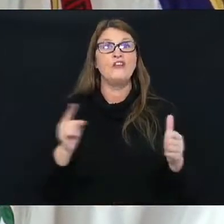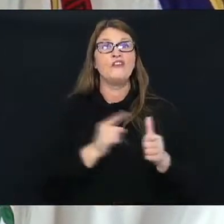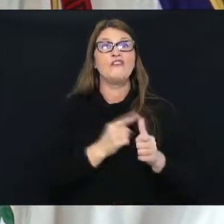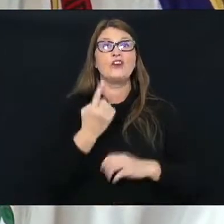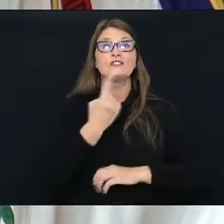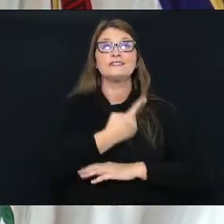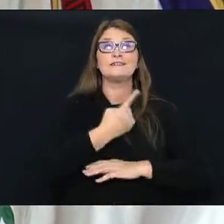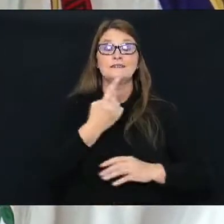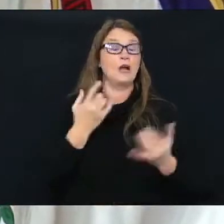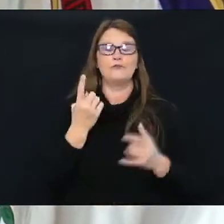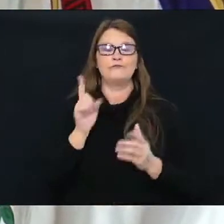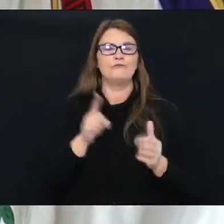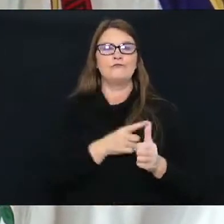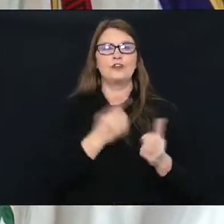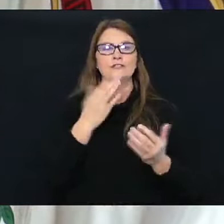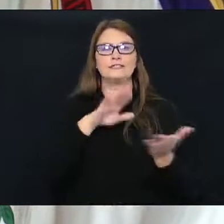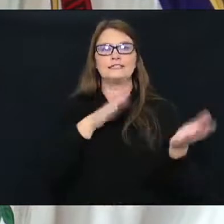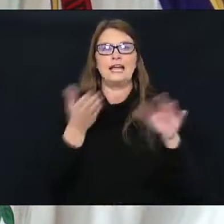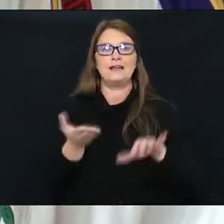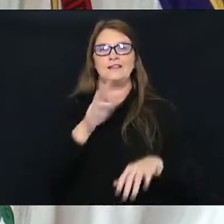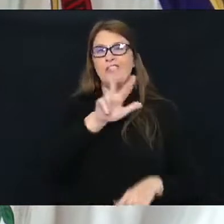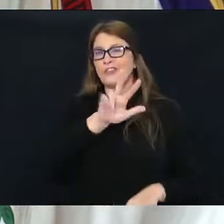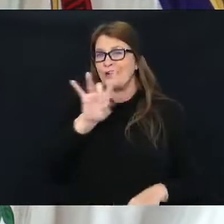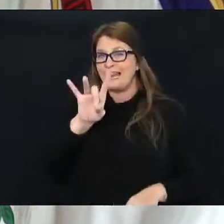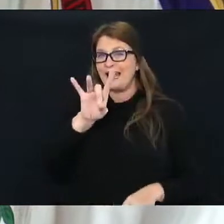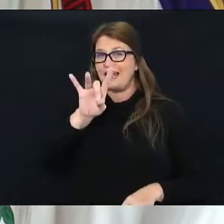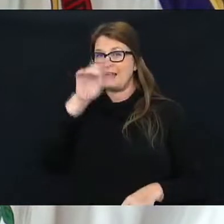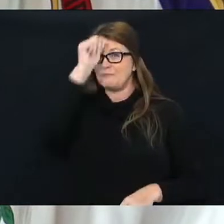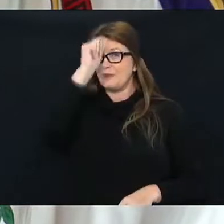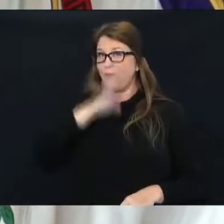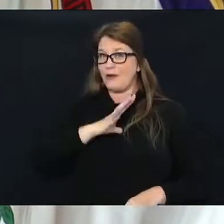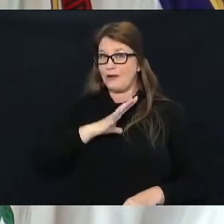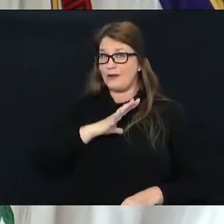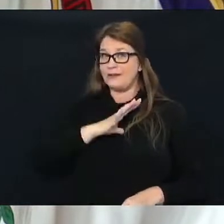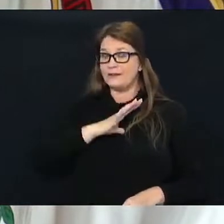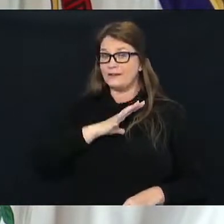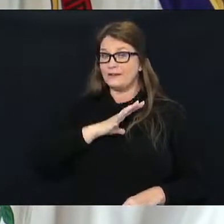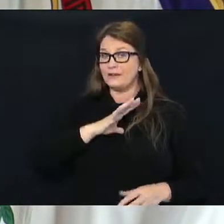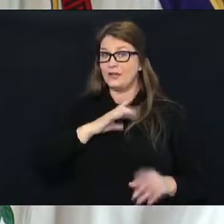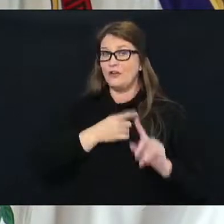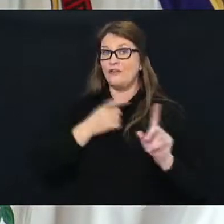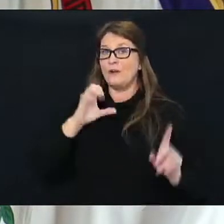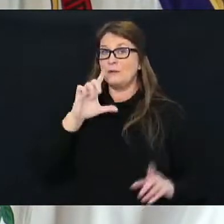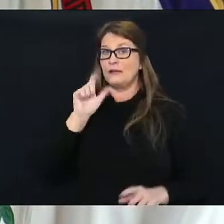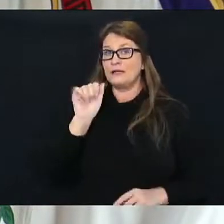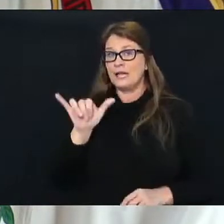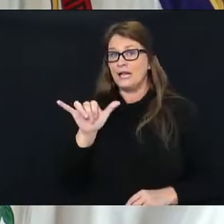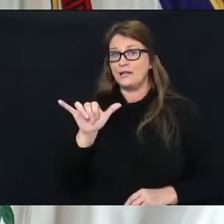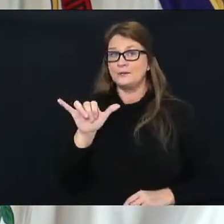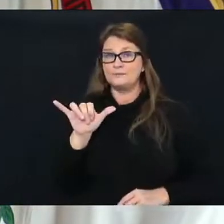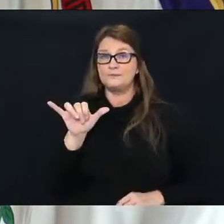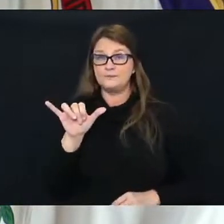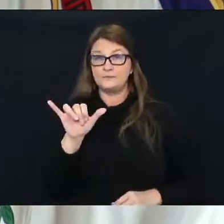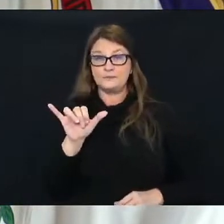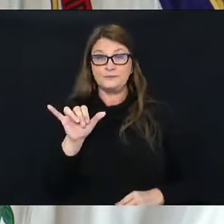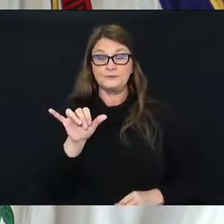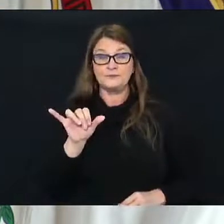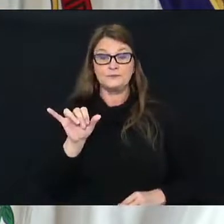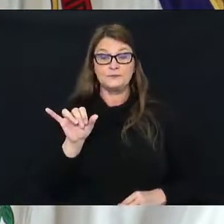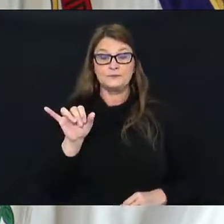read you right now is a 38-year-old man that we lost from Clay County.